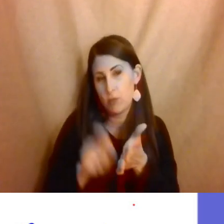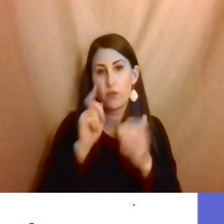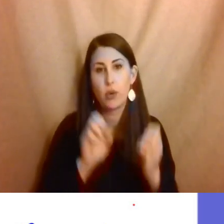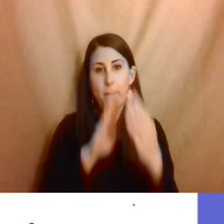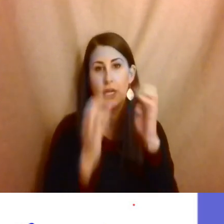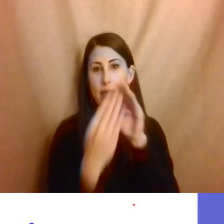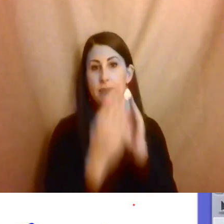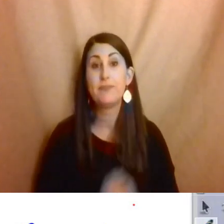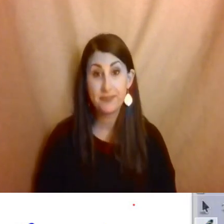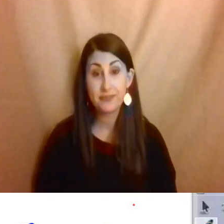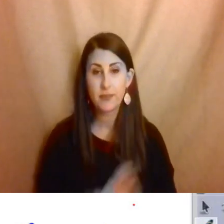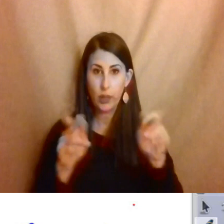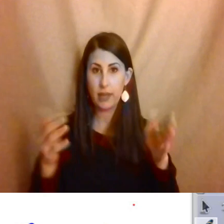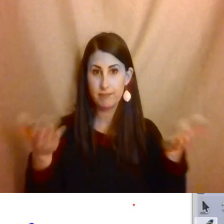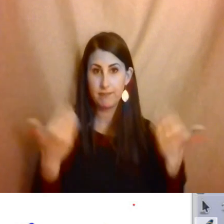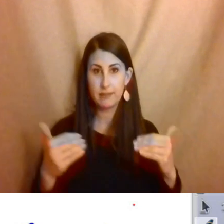All right. Next slide.